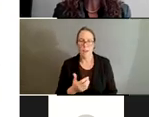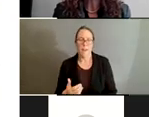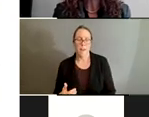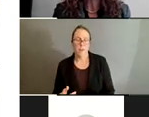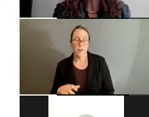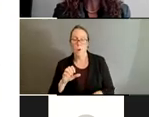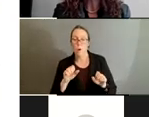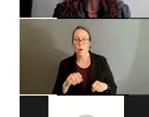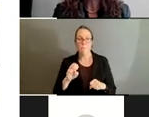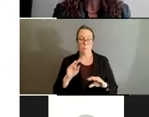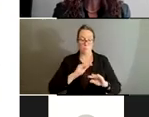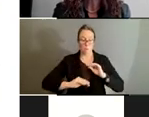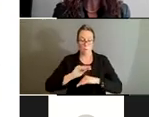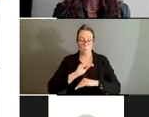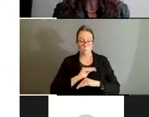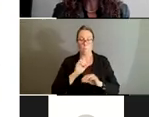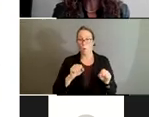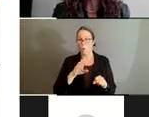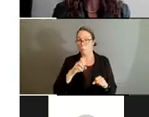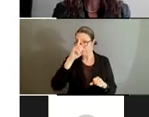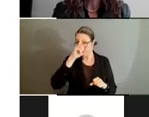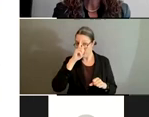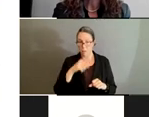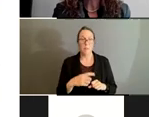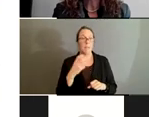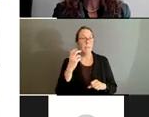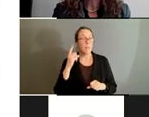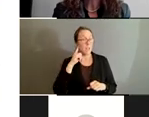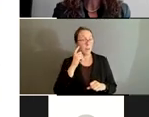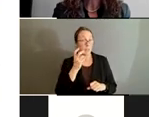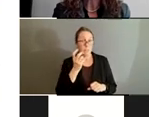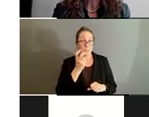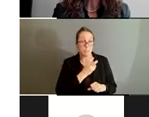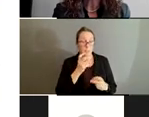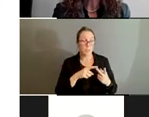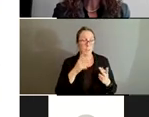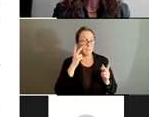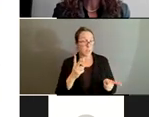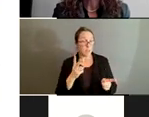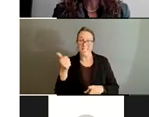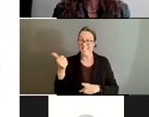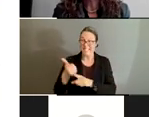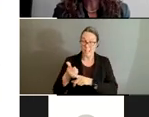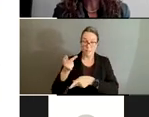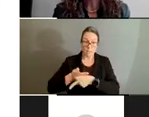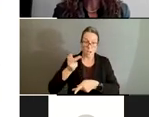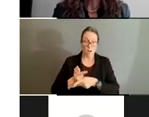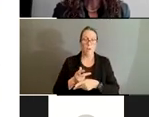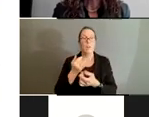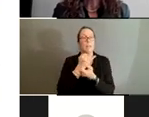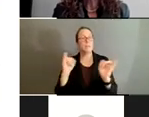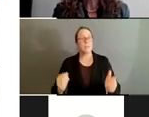developmental disabilities or mental health, hearing or speech, vision, self-care, independent